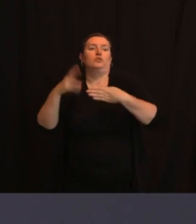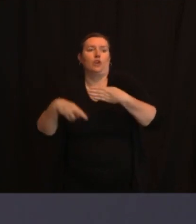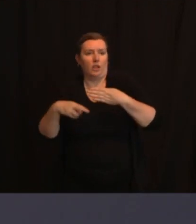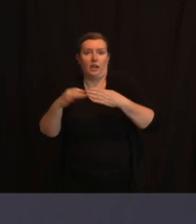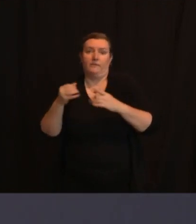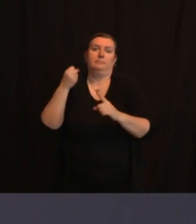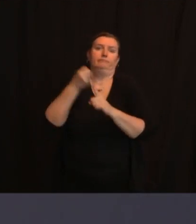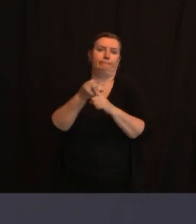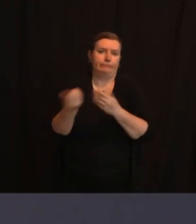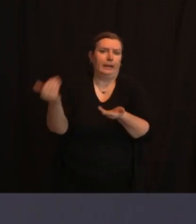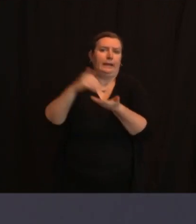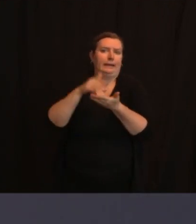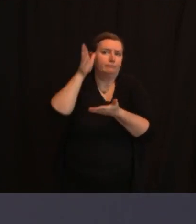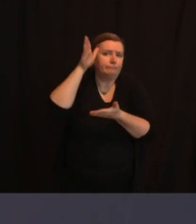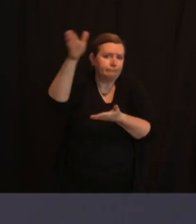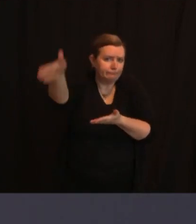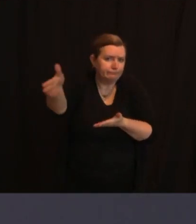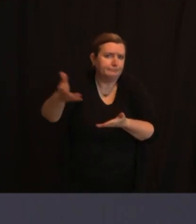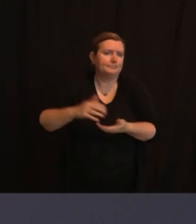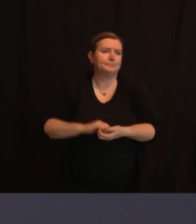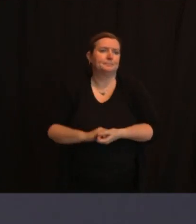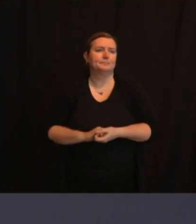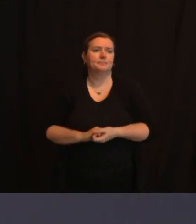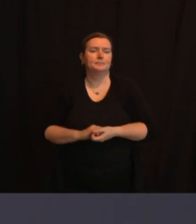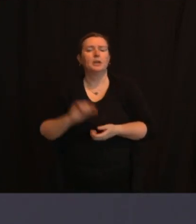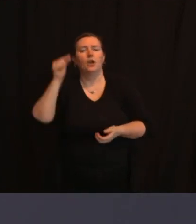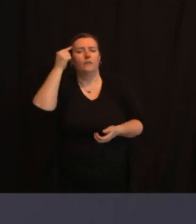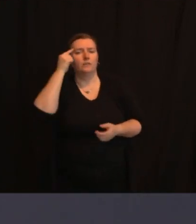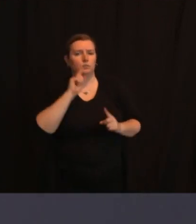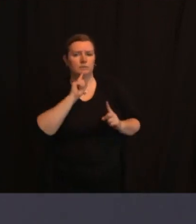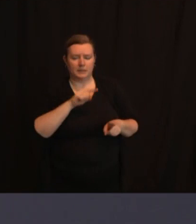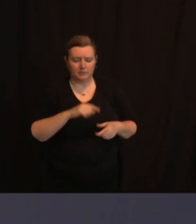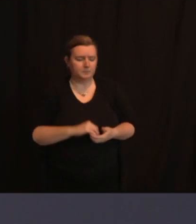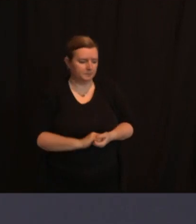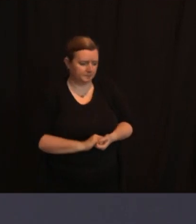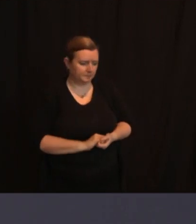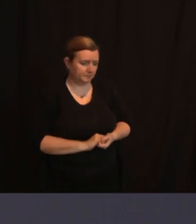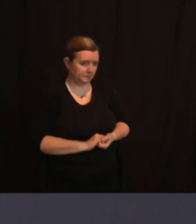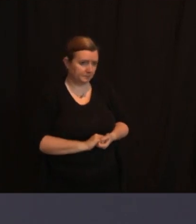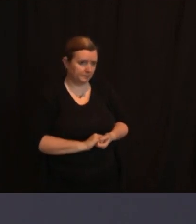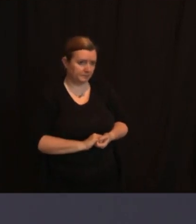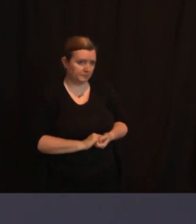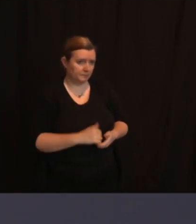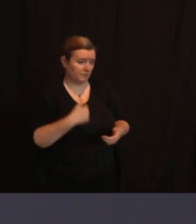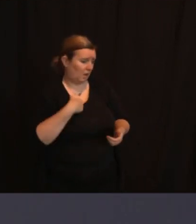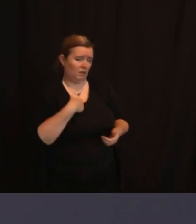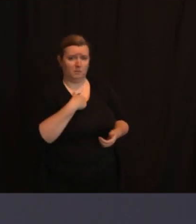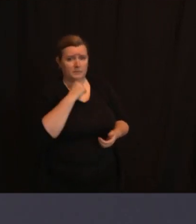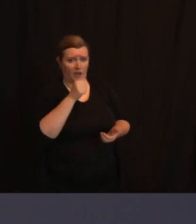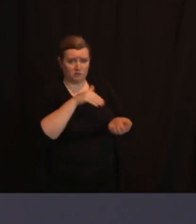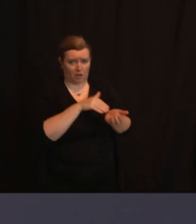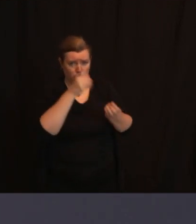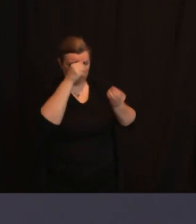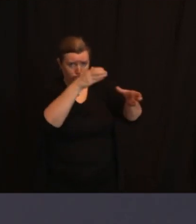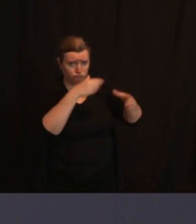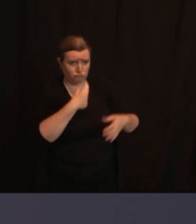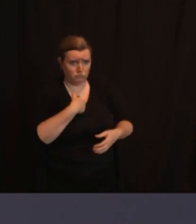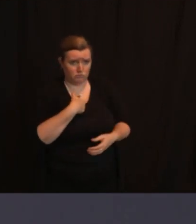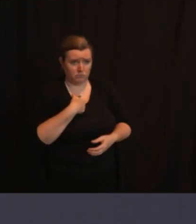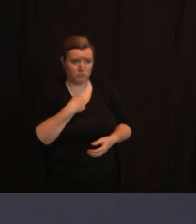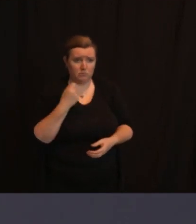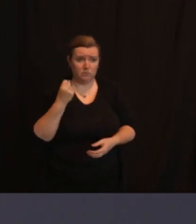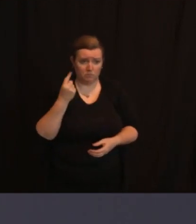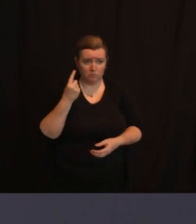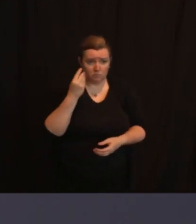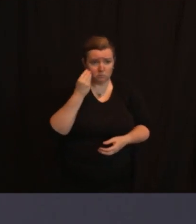start, Judy, and go to you. And I'll speak for myself as a non-medical expert. The industry does not have it within themselves to make the changes they